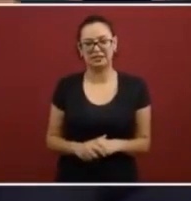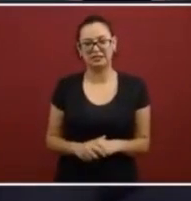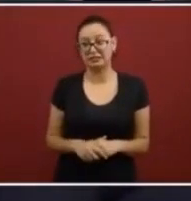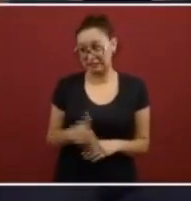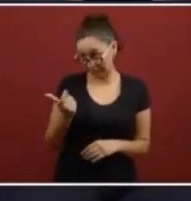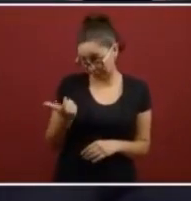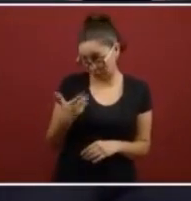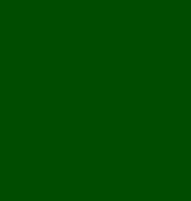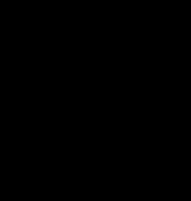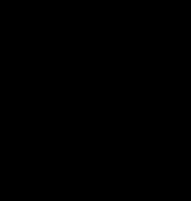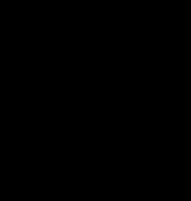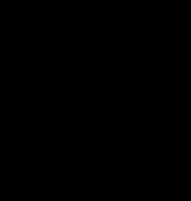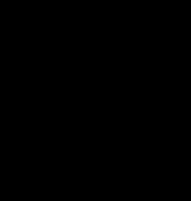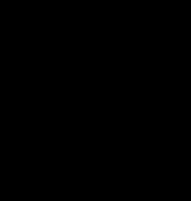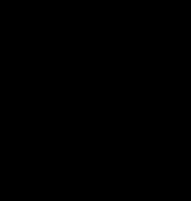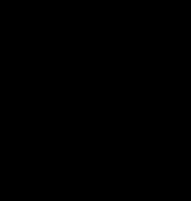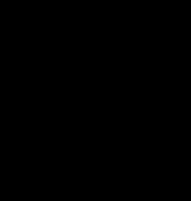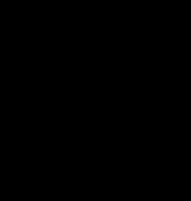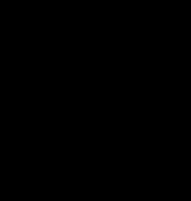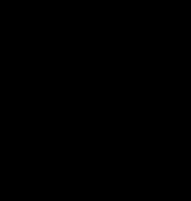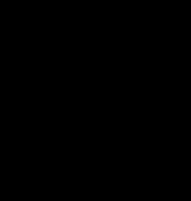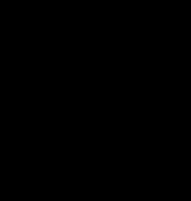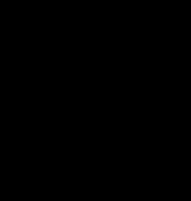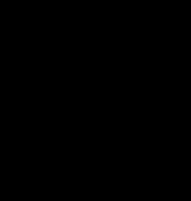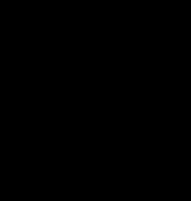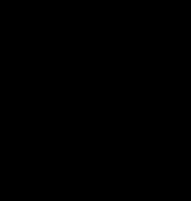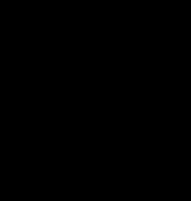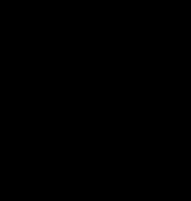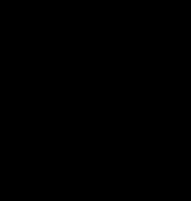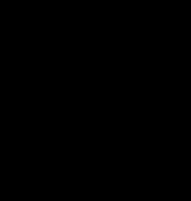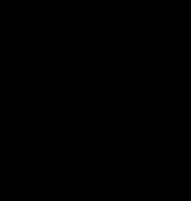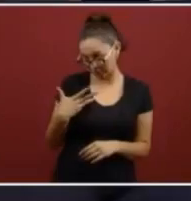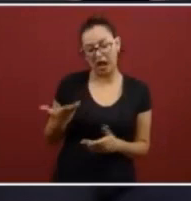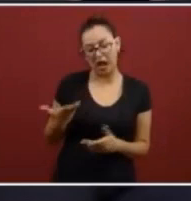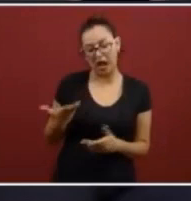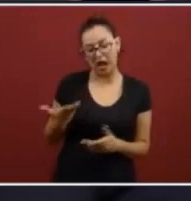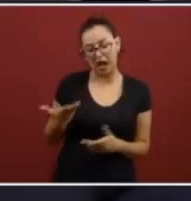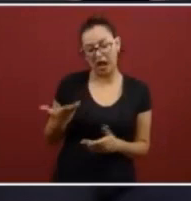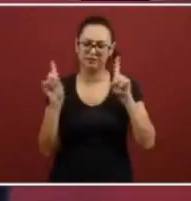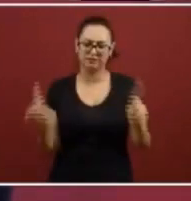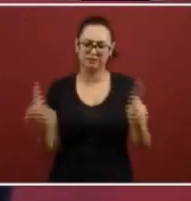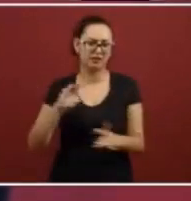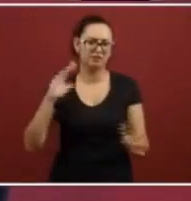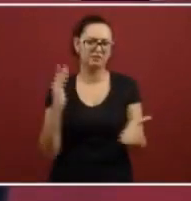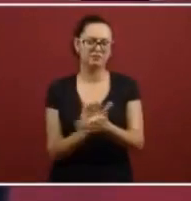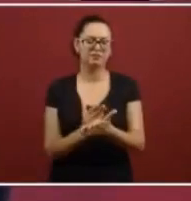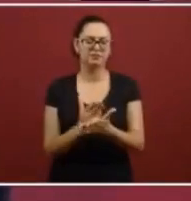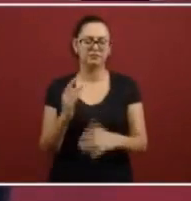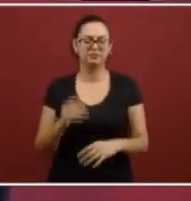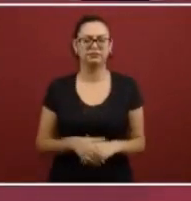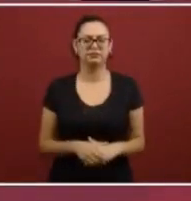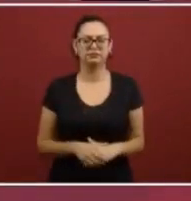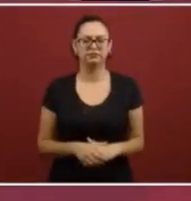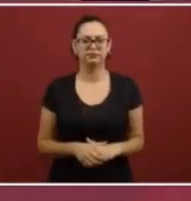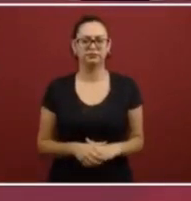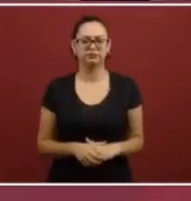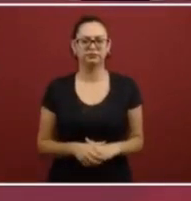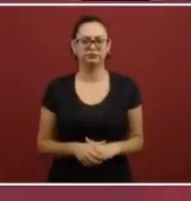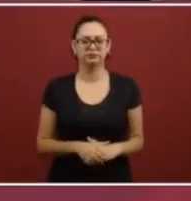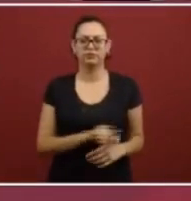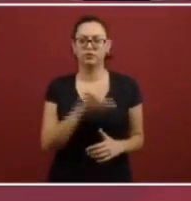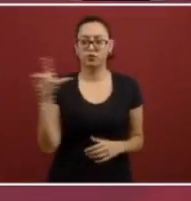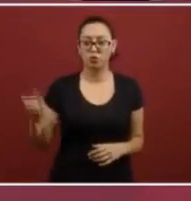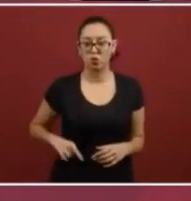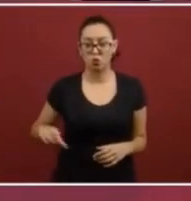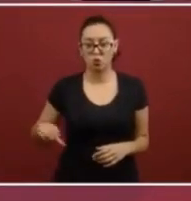merchandise pudiese that those that could comprar afford it educación. could buy it. Eso ya no. He says, but that's Eso not se going to acabó. happen. But that's done with. That's El gobierno over.